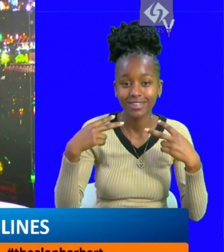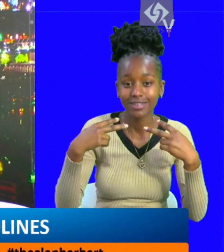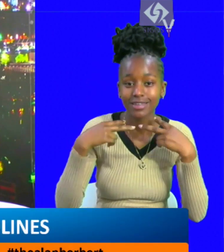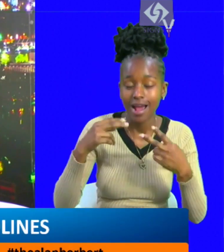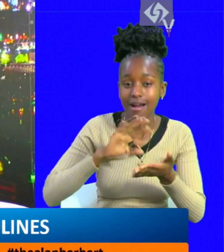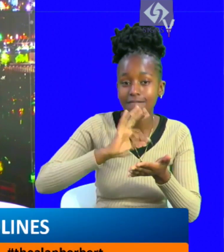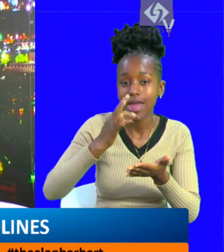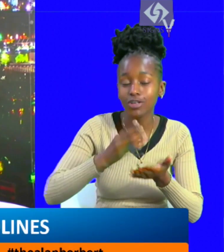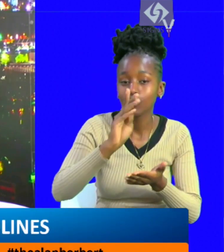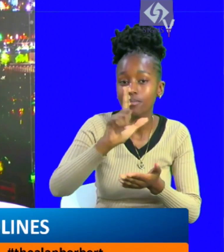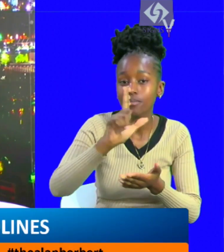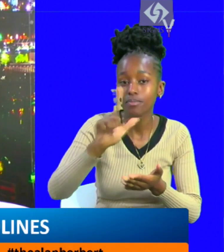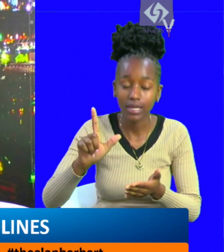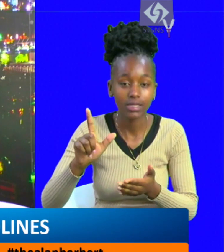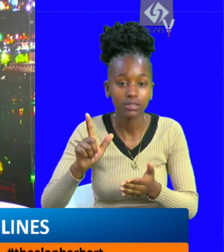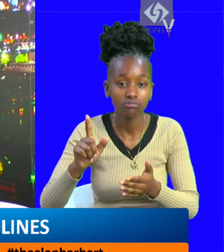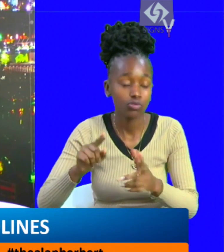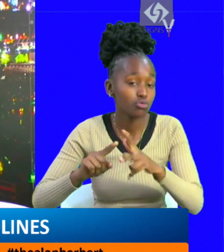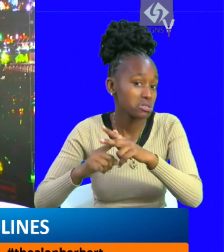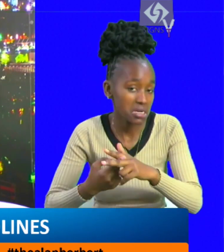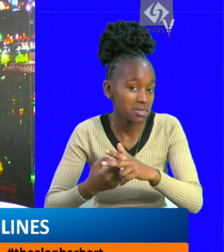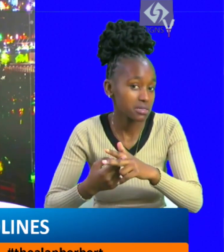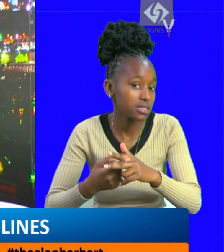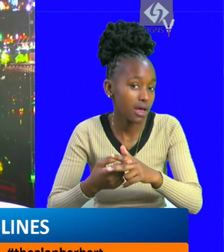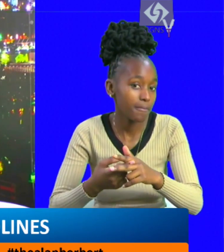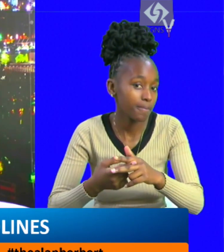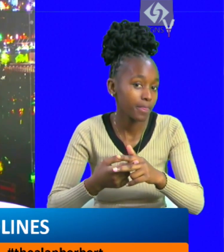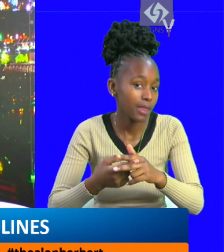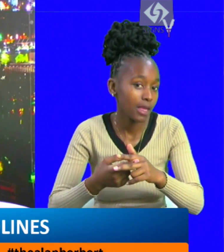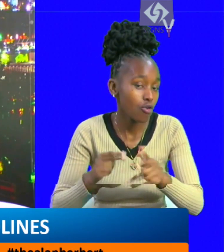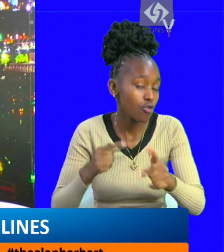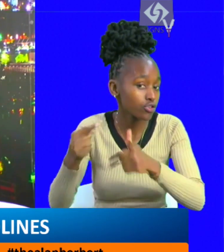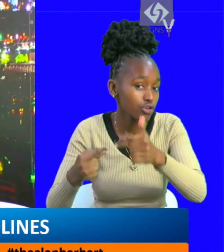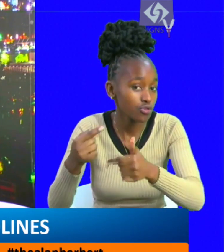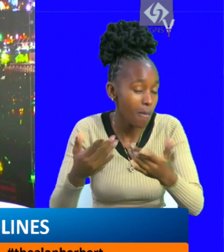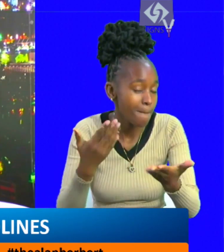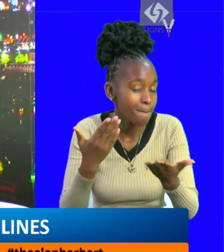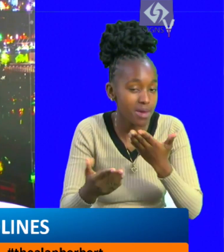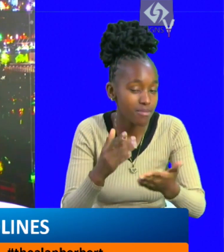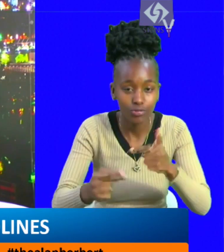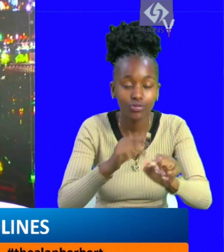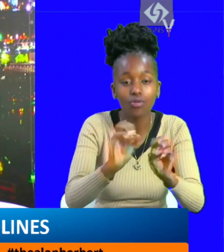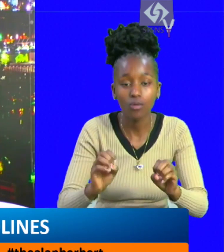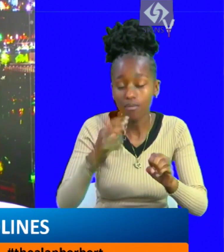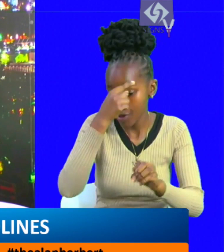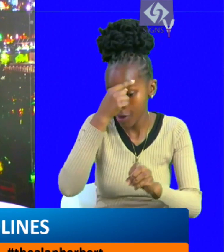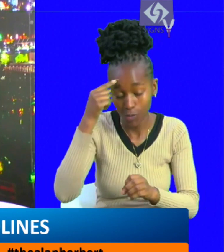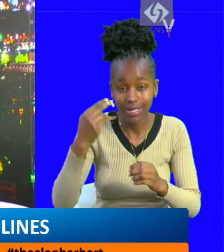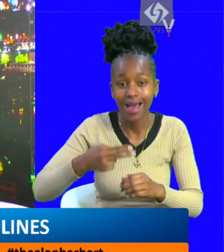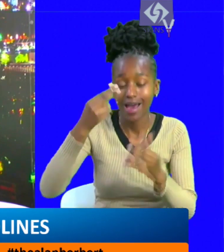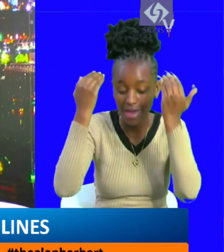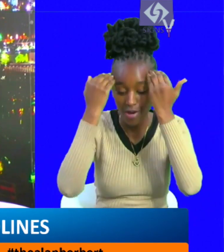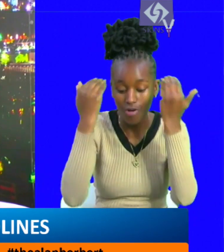of conservatory orders against the implementation of the Finance Act will be lifted or not, as the High Court gives